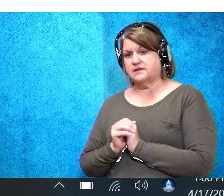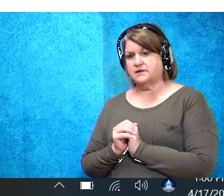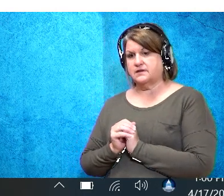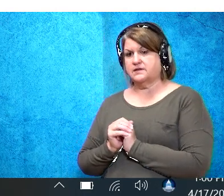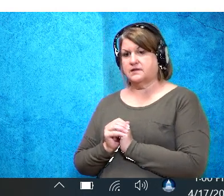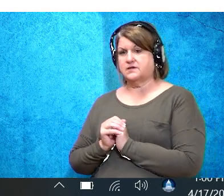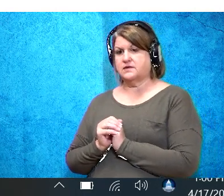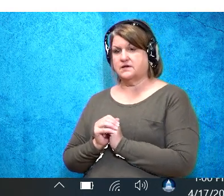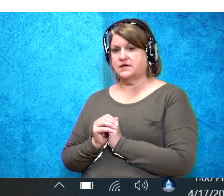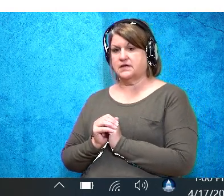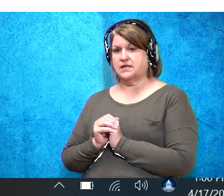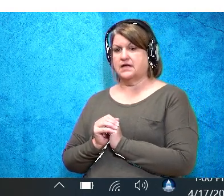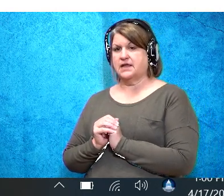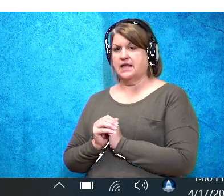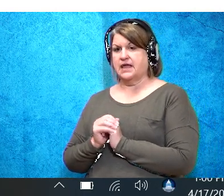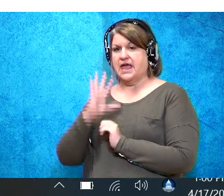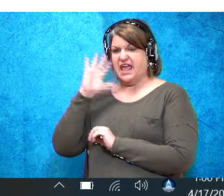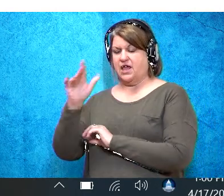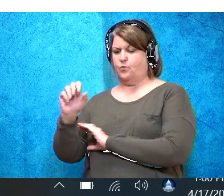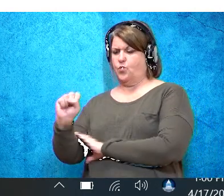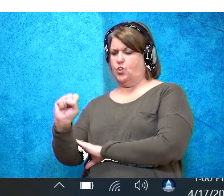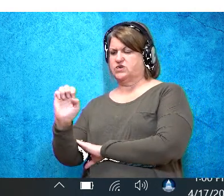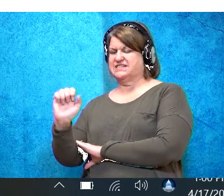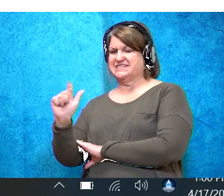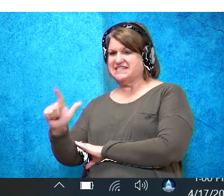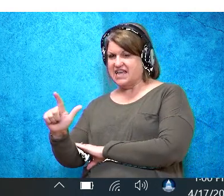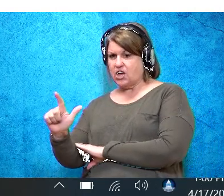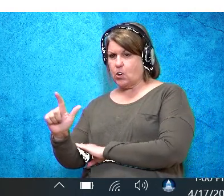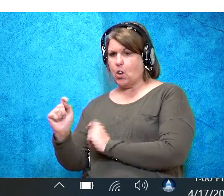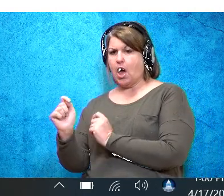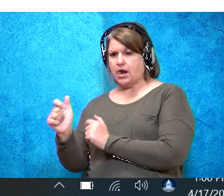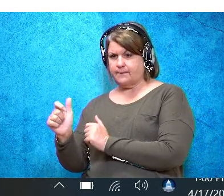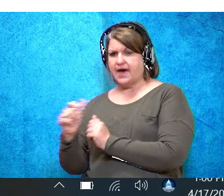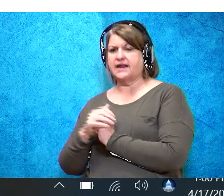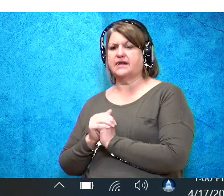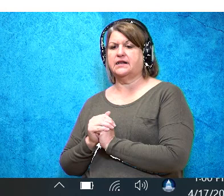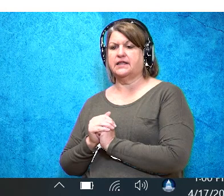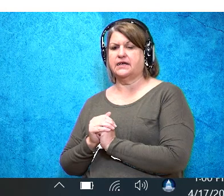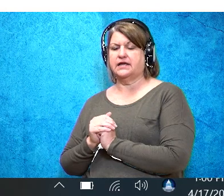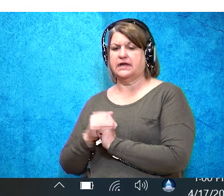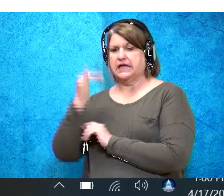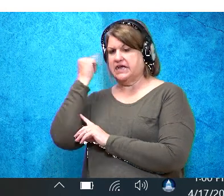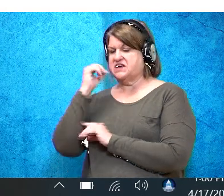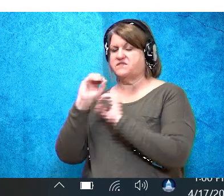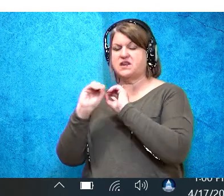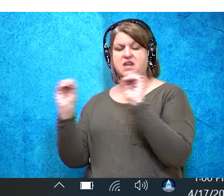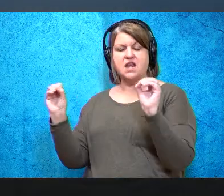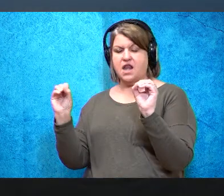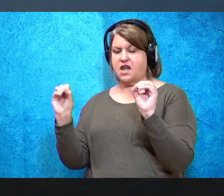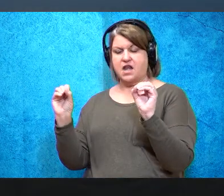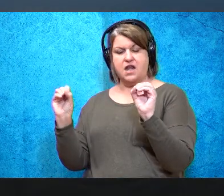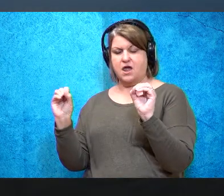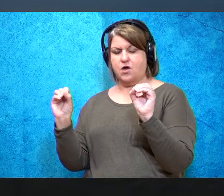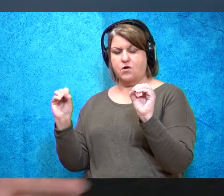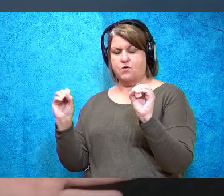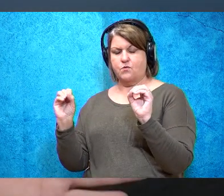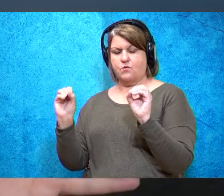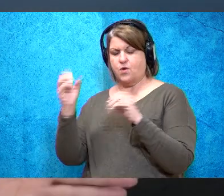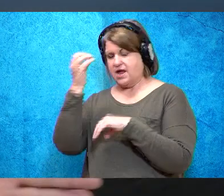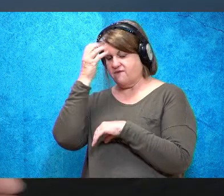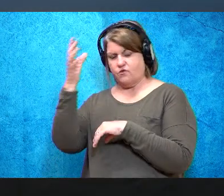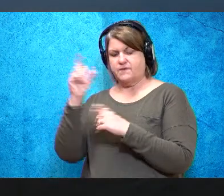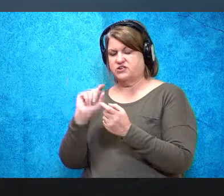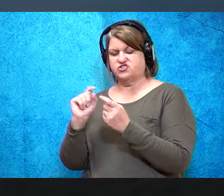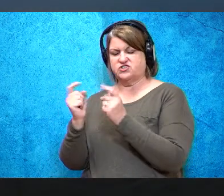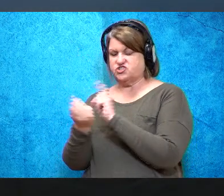It will seal automatically as long as nothing has changed. So in other words, you don't have a new